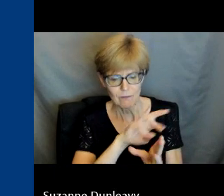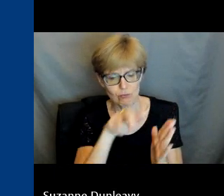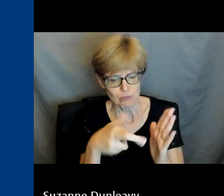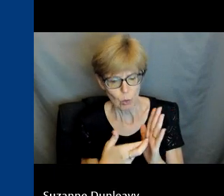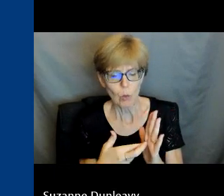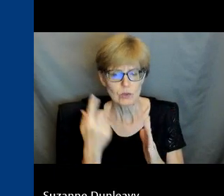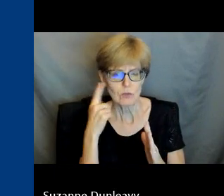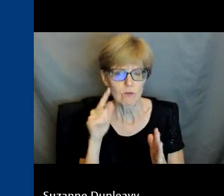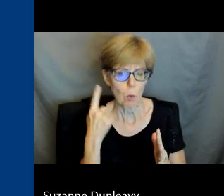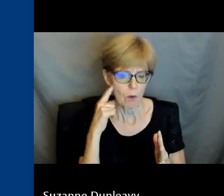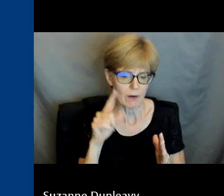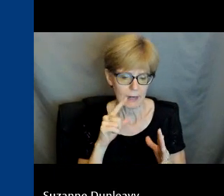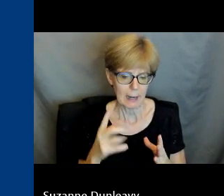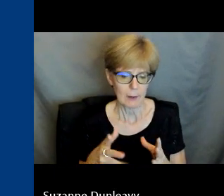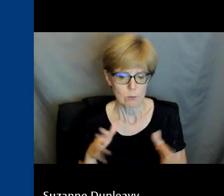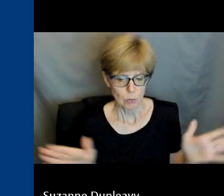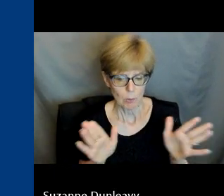housing is about.